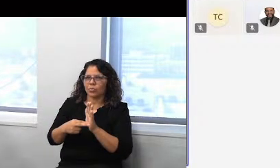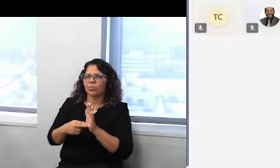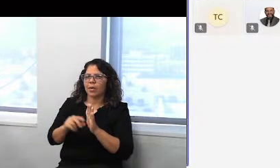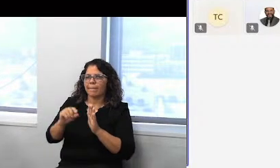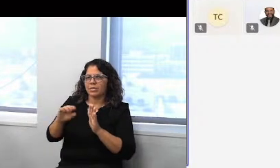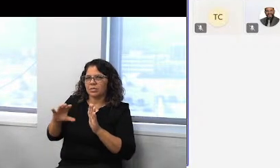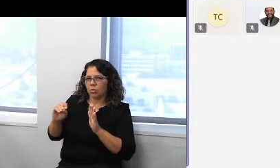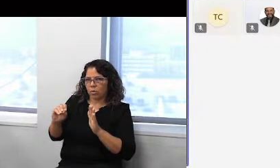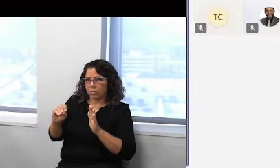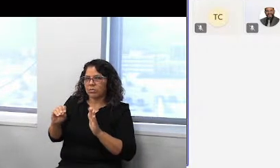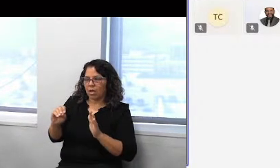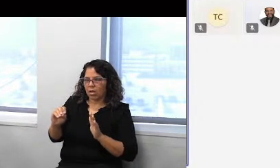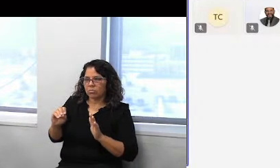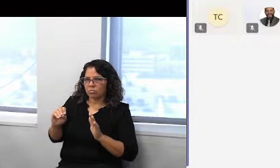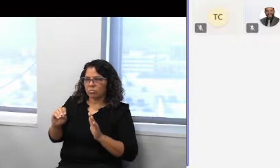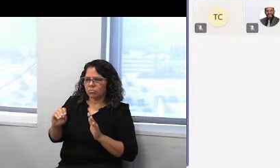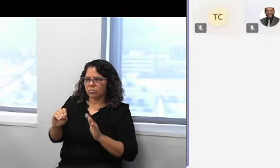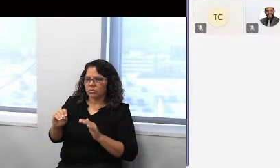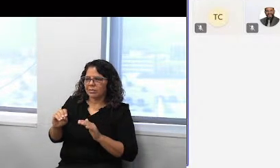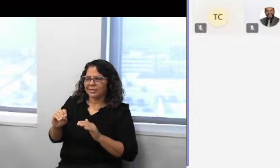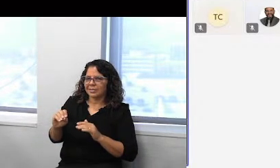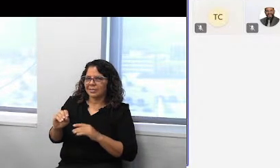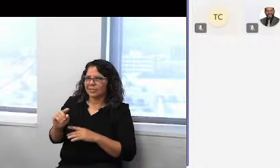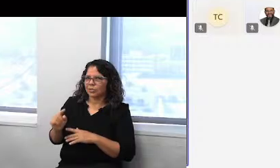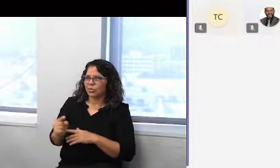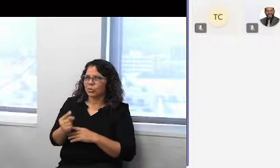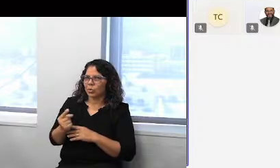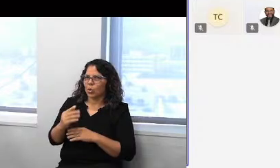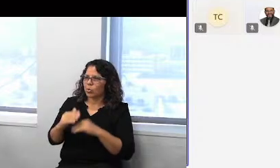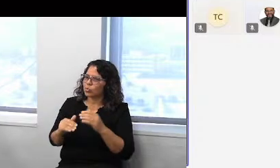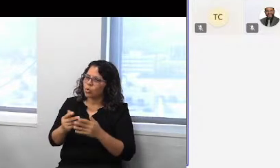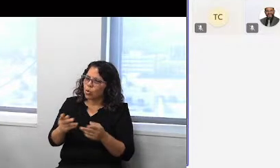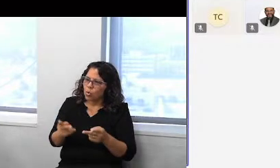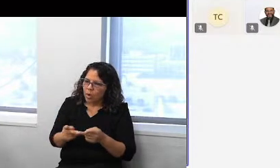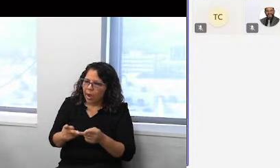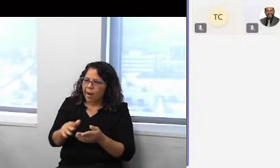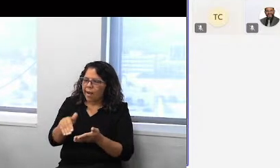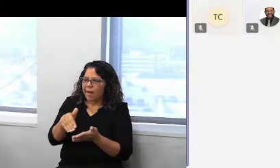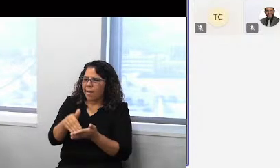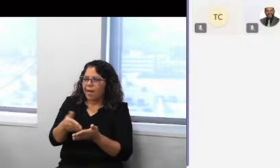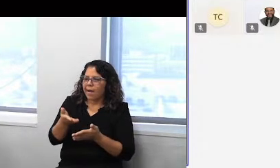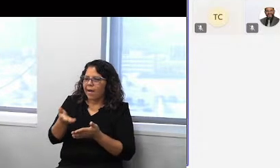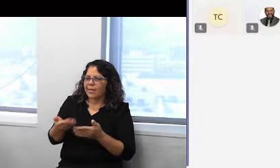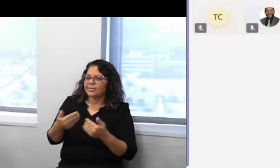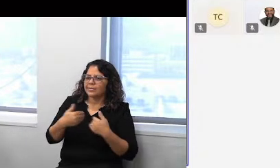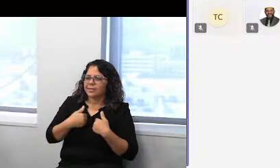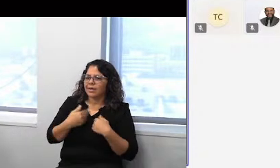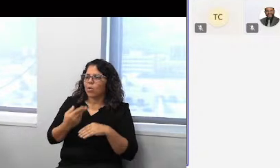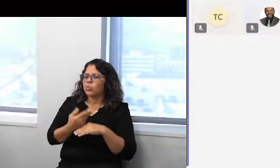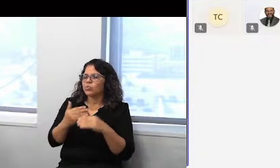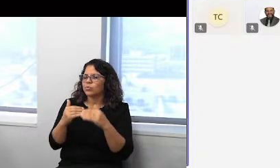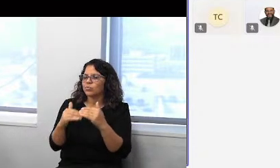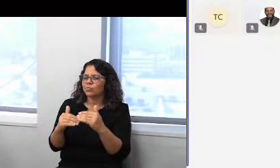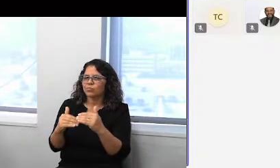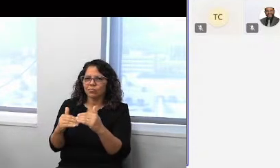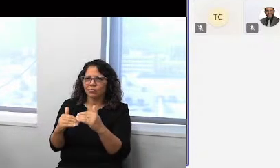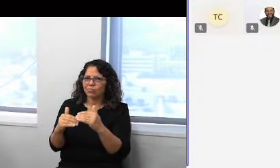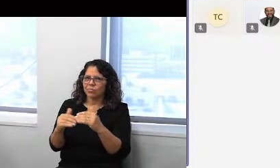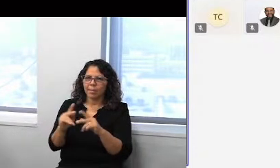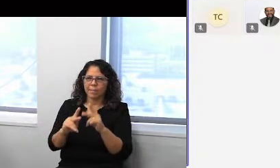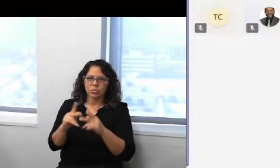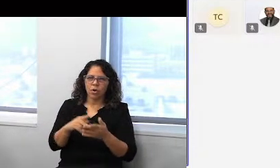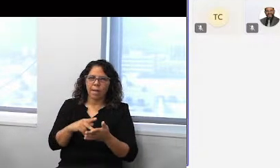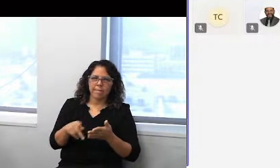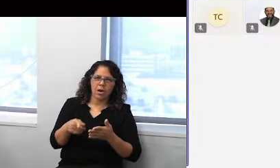particular place and then having it just sit there while people have to pay for it and get no value from it. Is that roughly what you were trying to get across? Yes, sir.